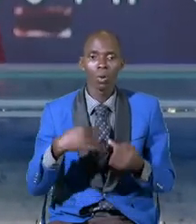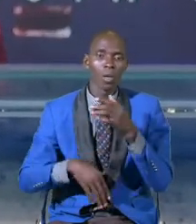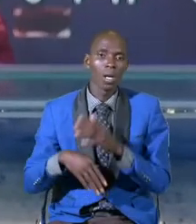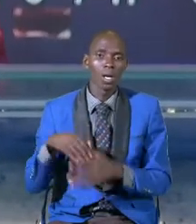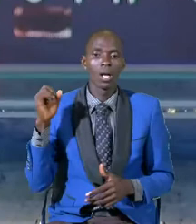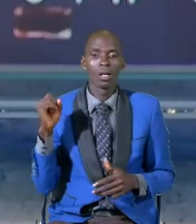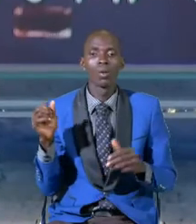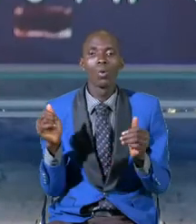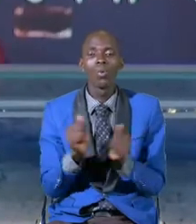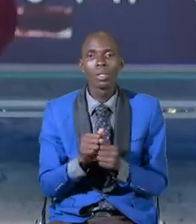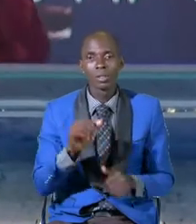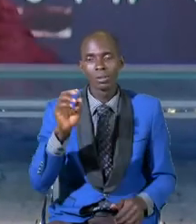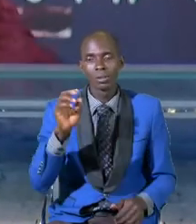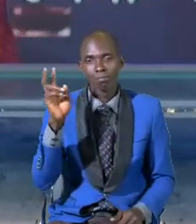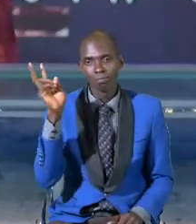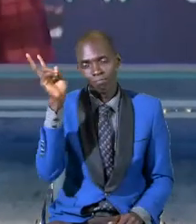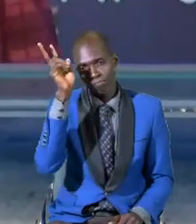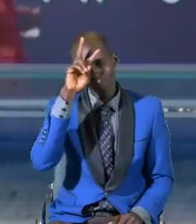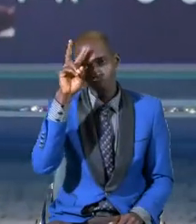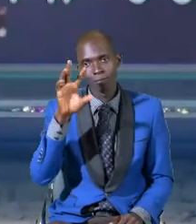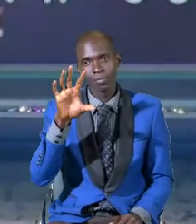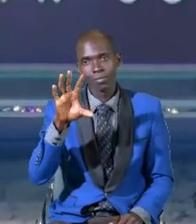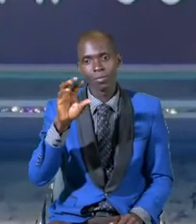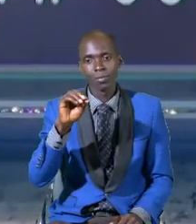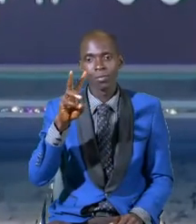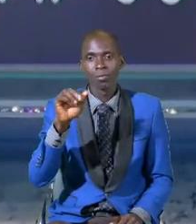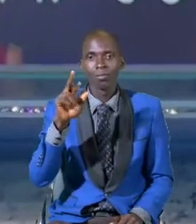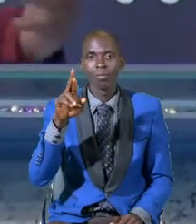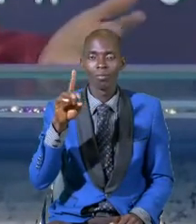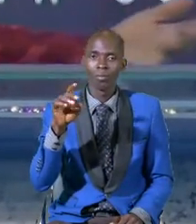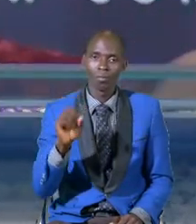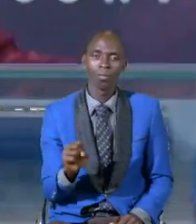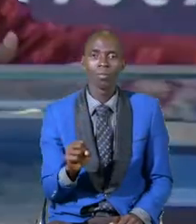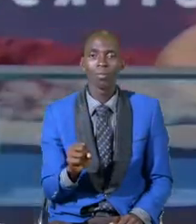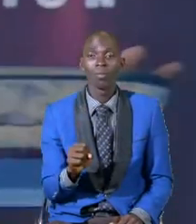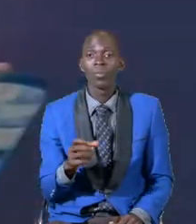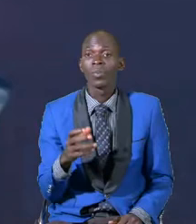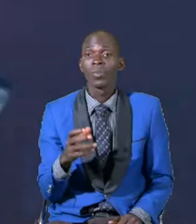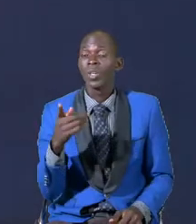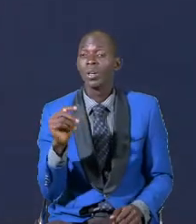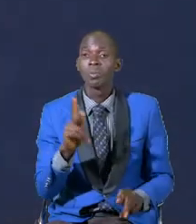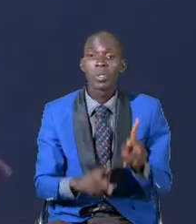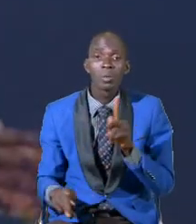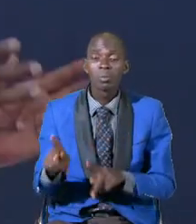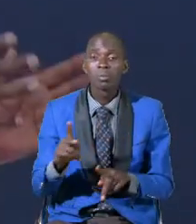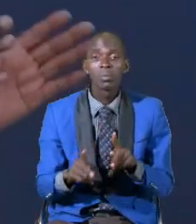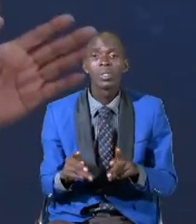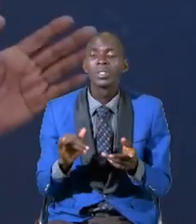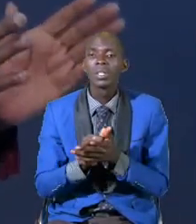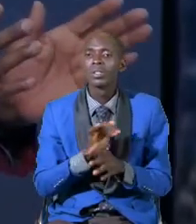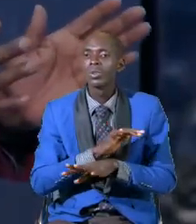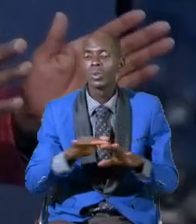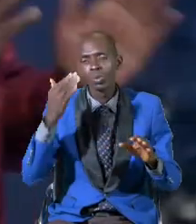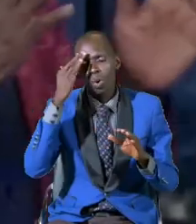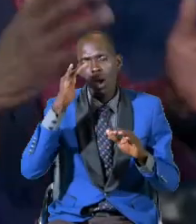with cowards. Cowards drop out. And the people that, you know, they don't know how to stay